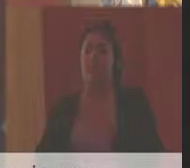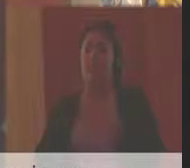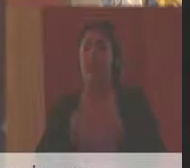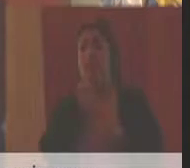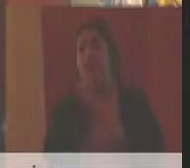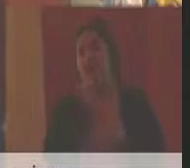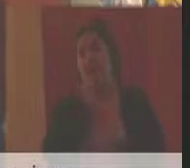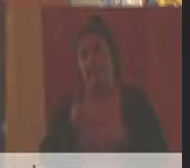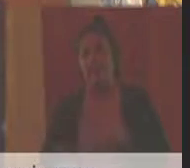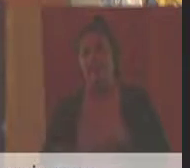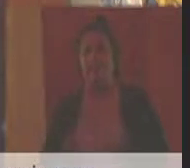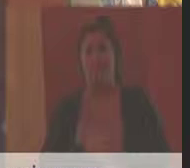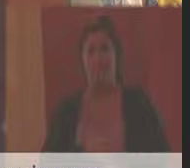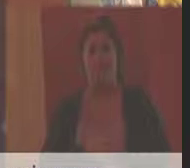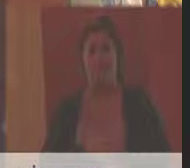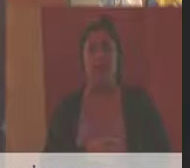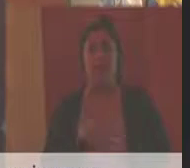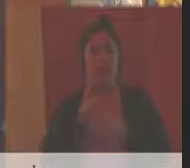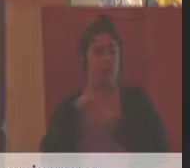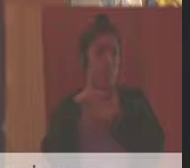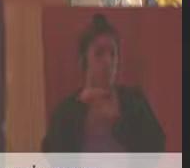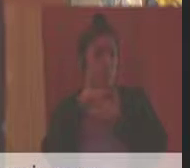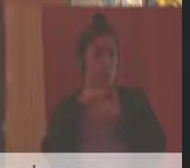development is